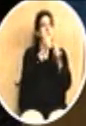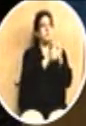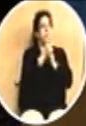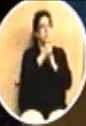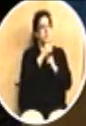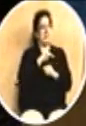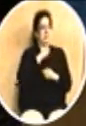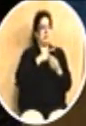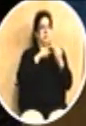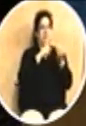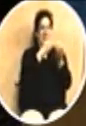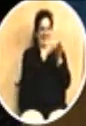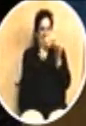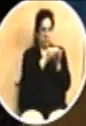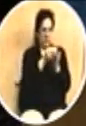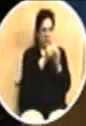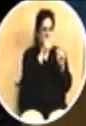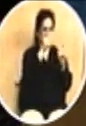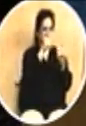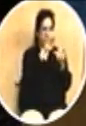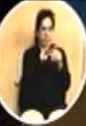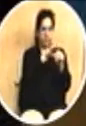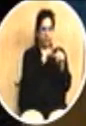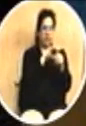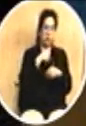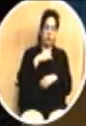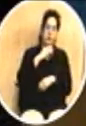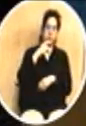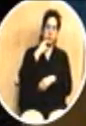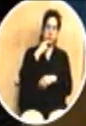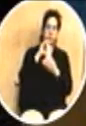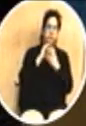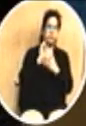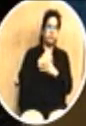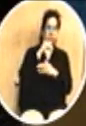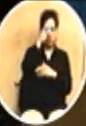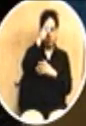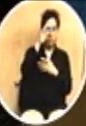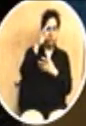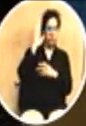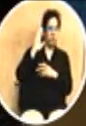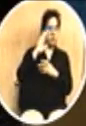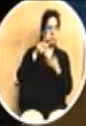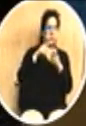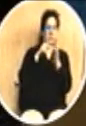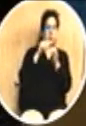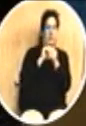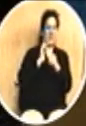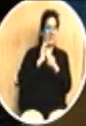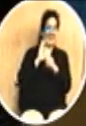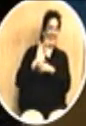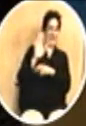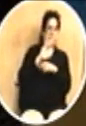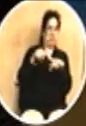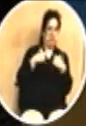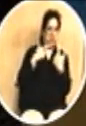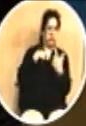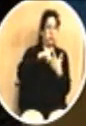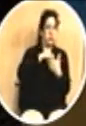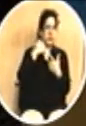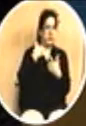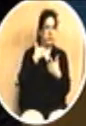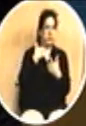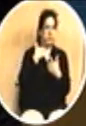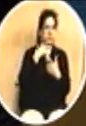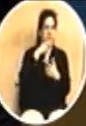expense of a vote. I would like to say that our founding fathers paid with their lives so that we could each have a vote and a say in our